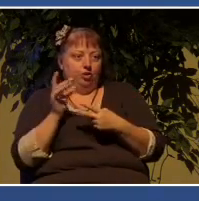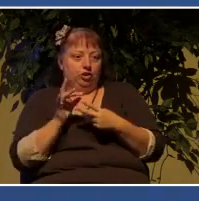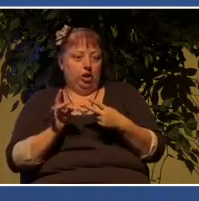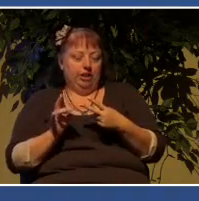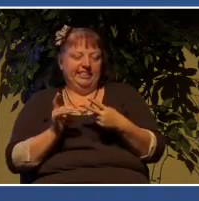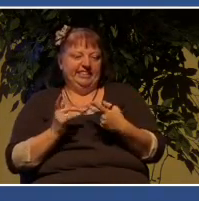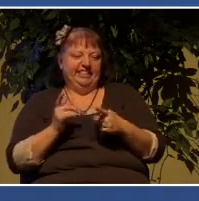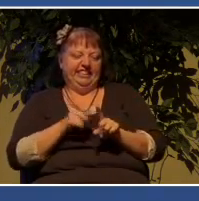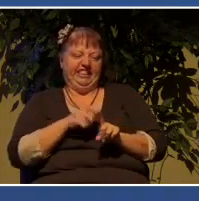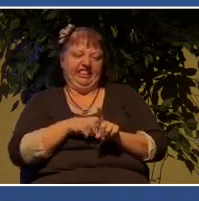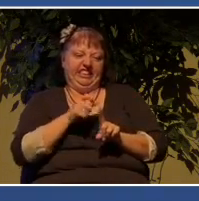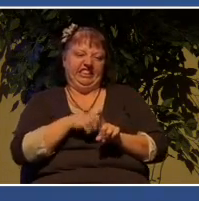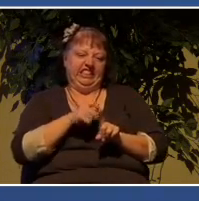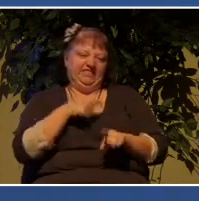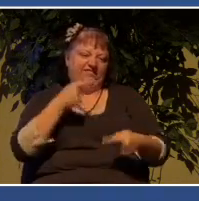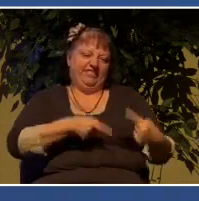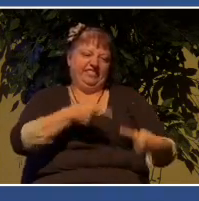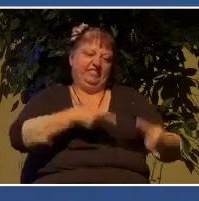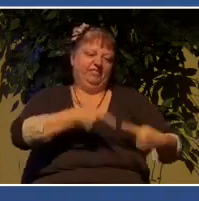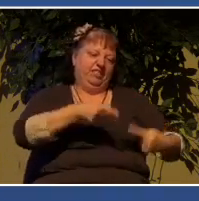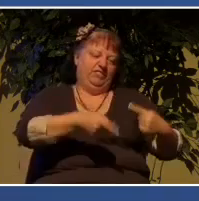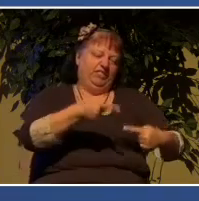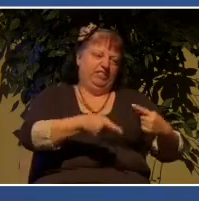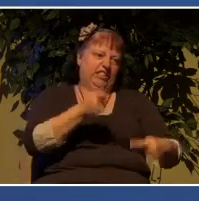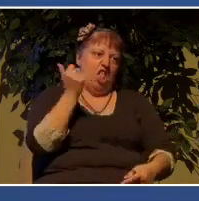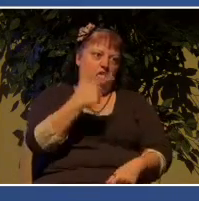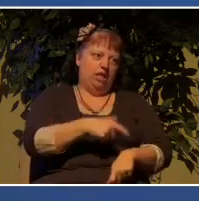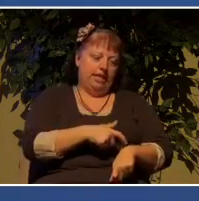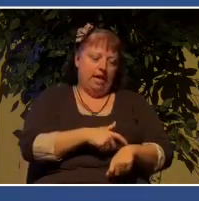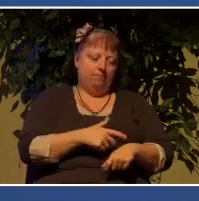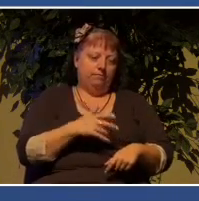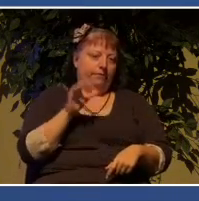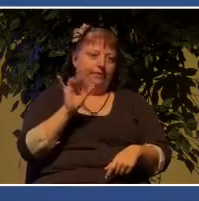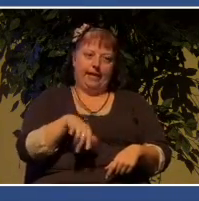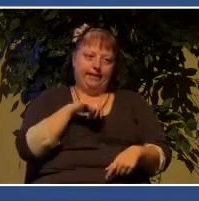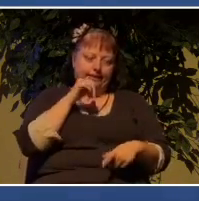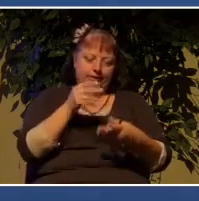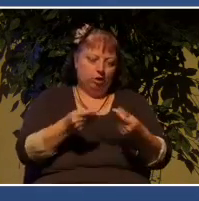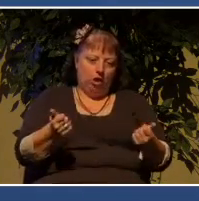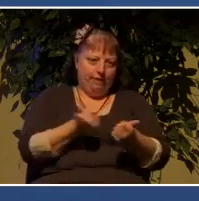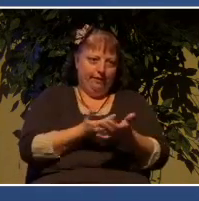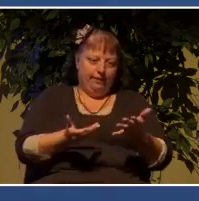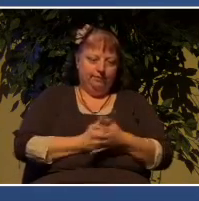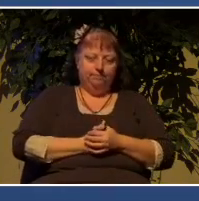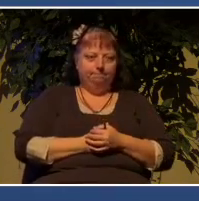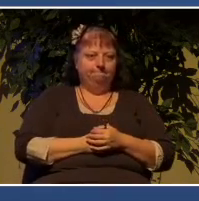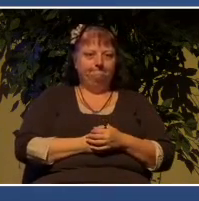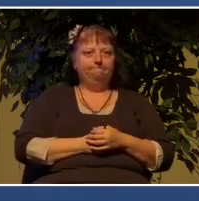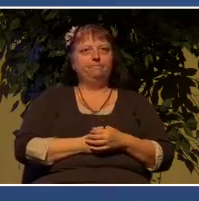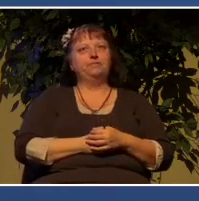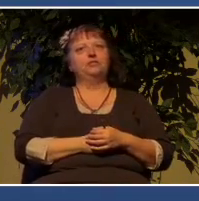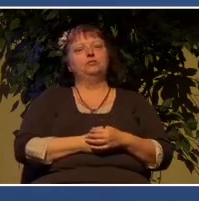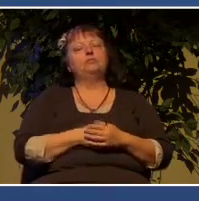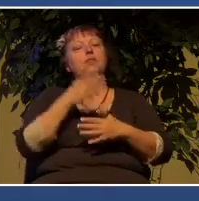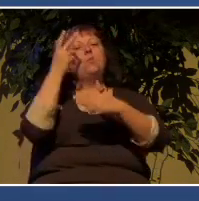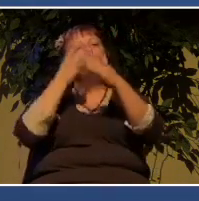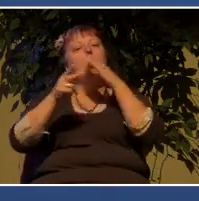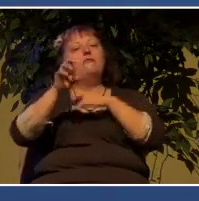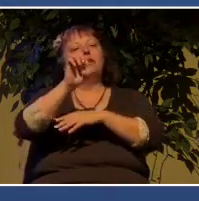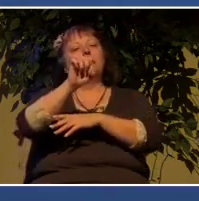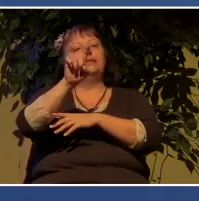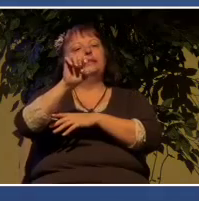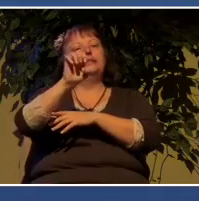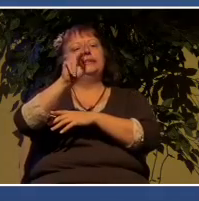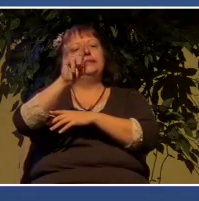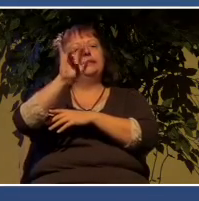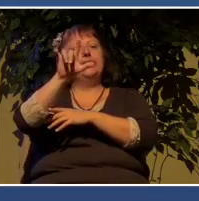accomplishes absolutely nothing. The prophet Ezekiel got the balance right years ago when the Lord told him this.